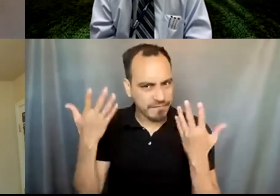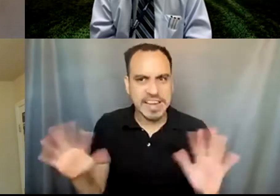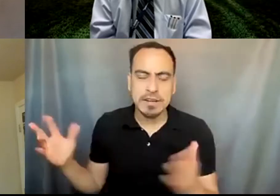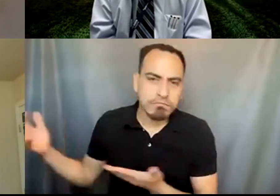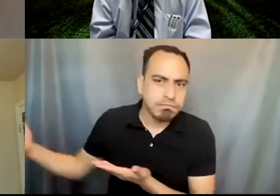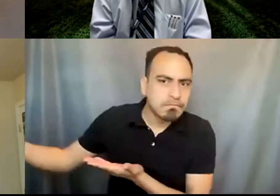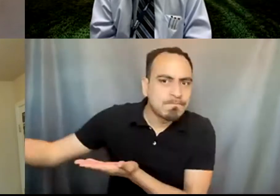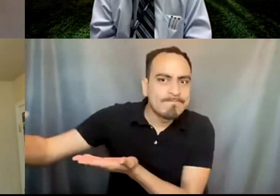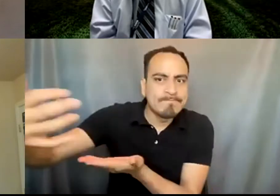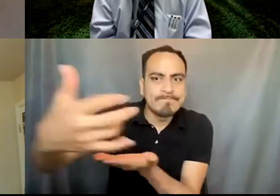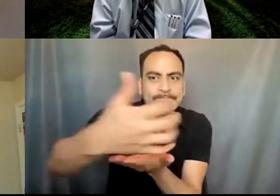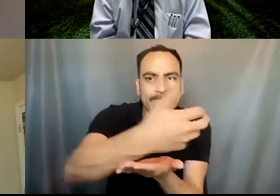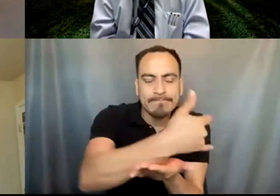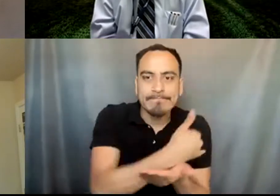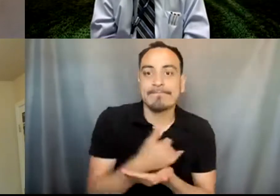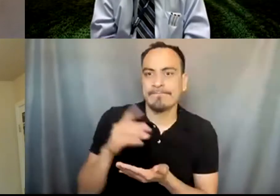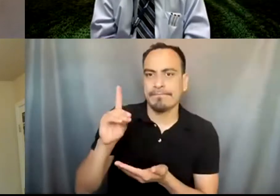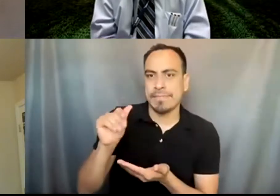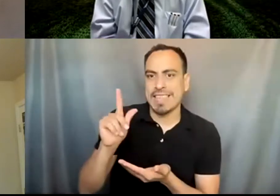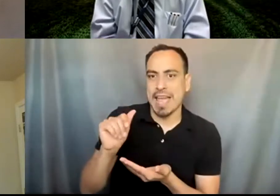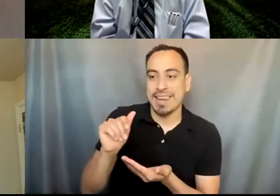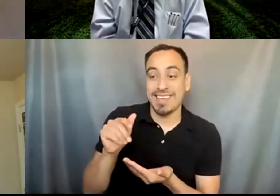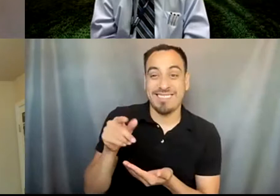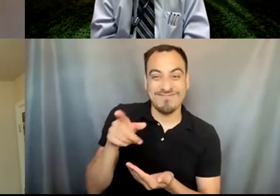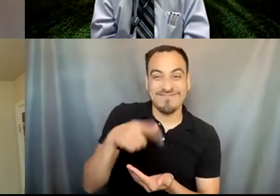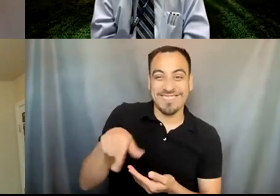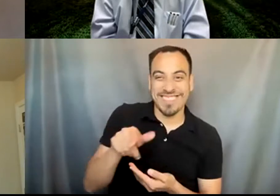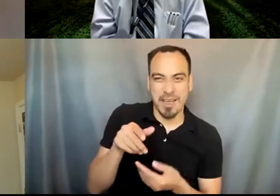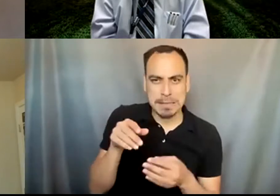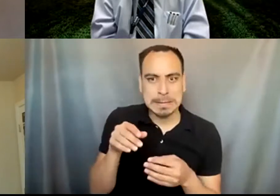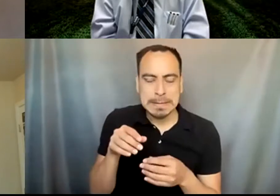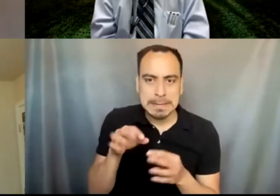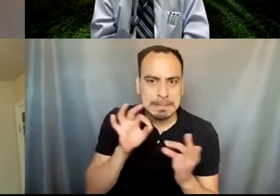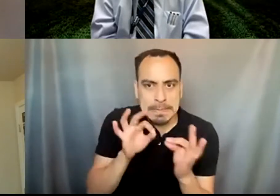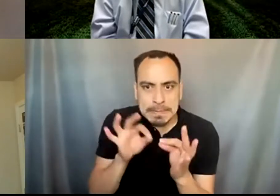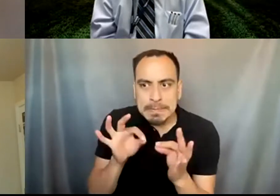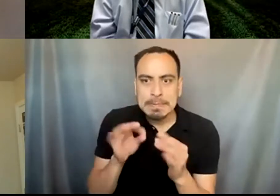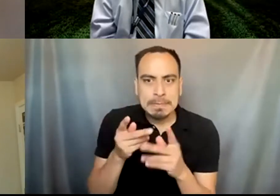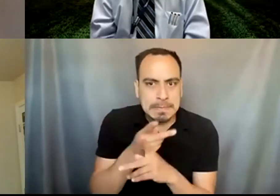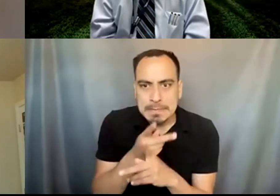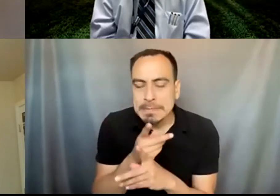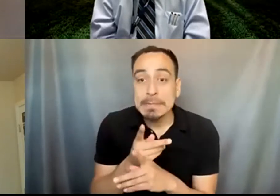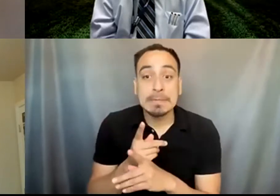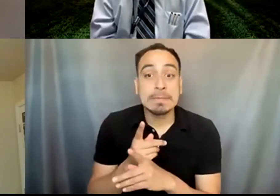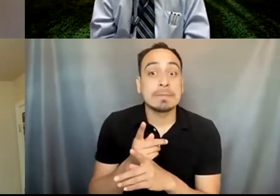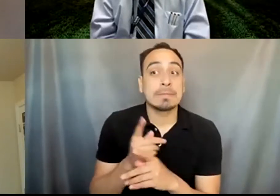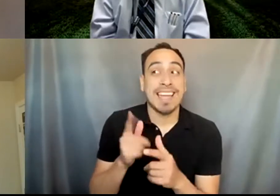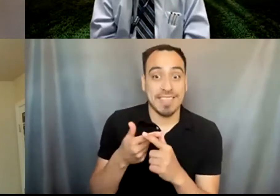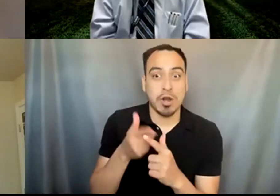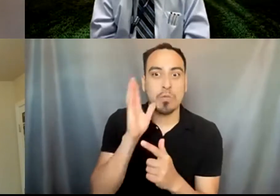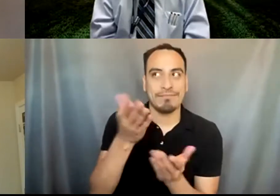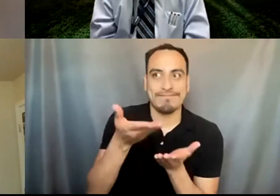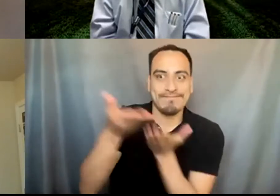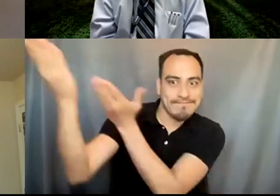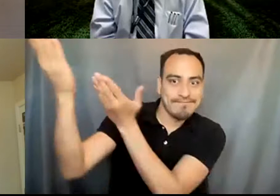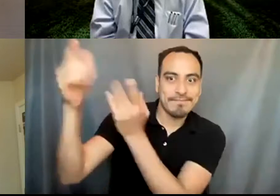they are just packaging it up and will submit it to the FDA. and I suspect, just as it was